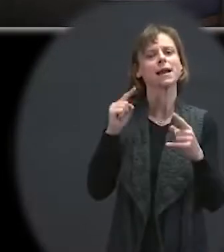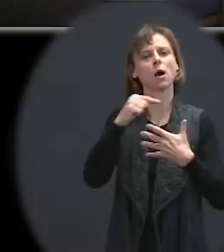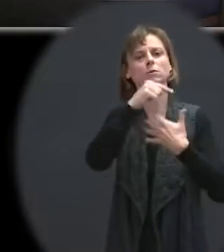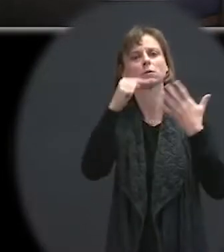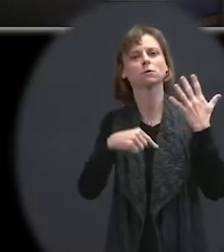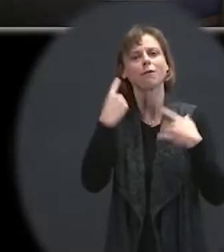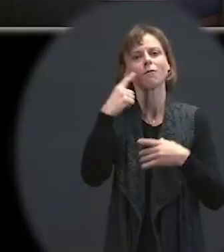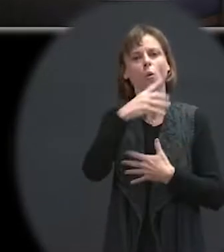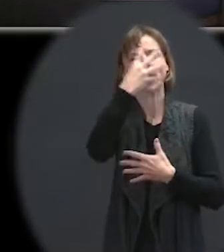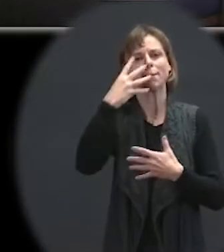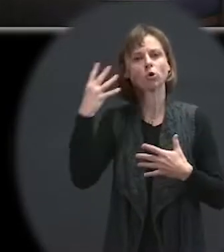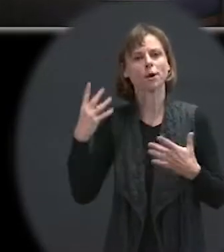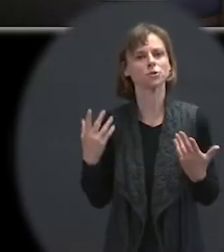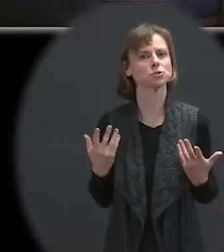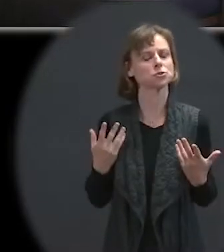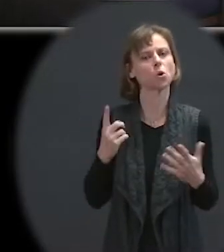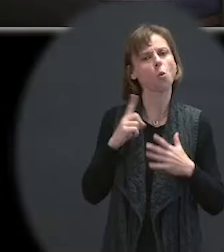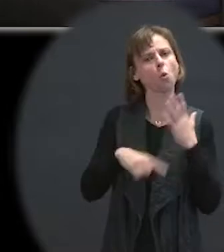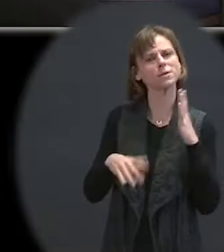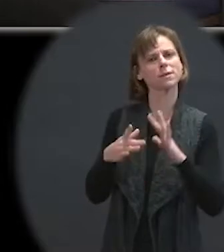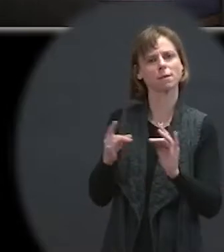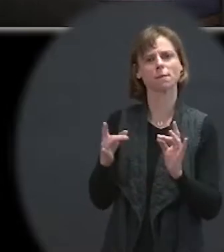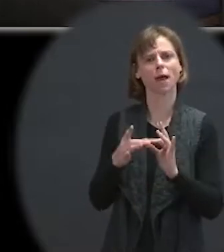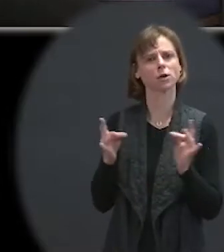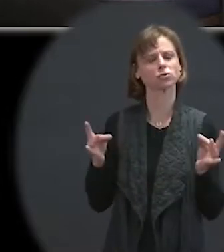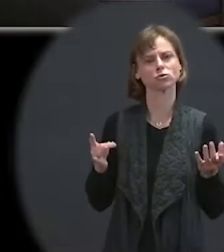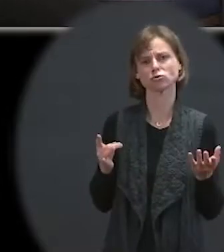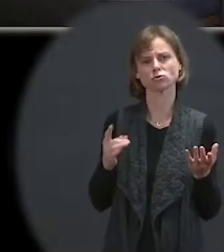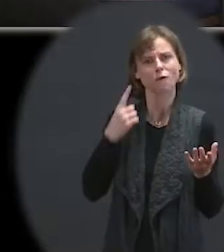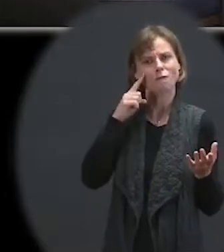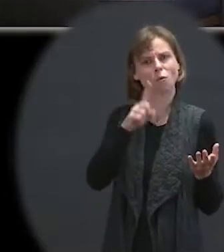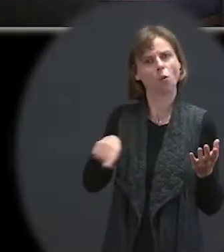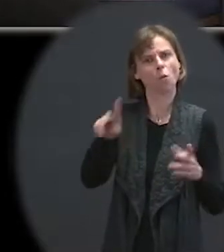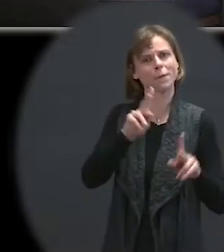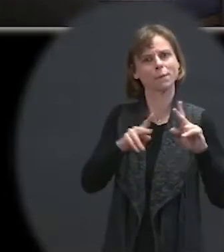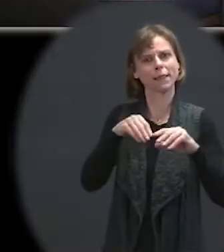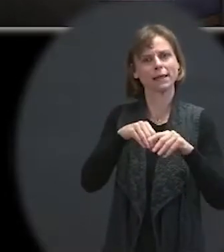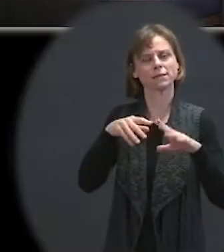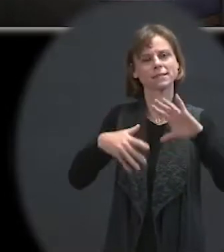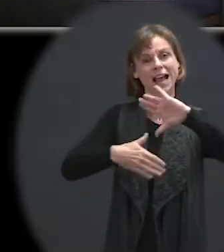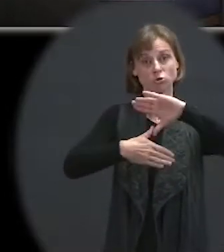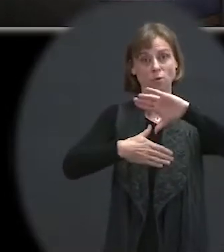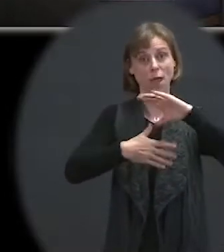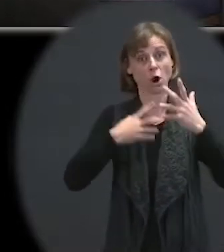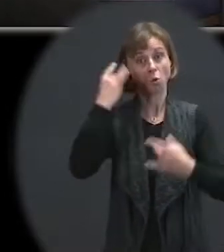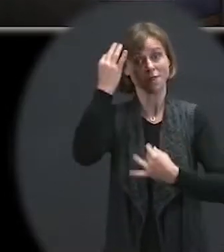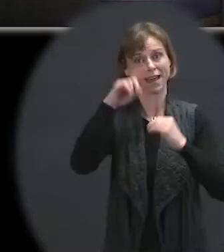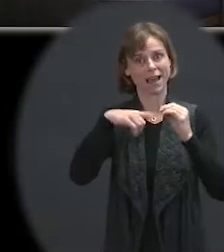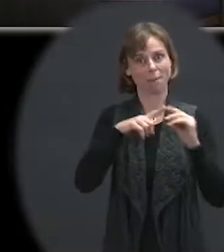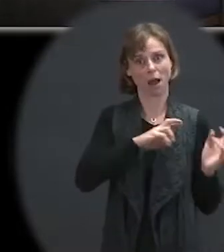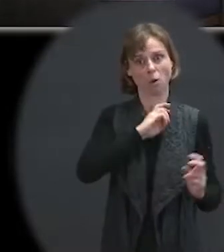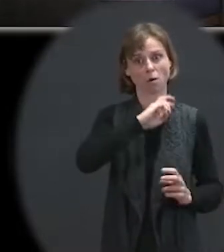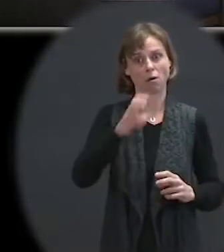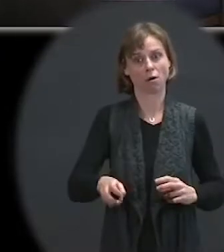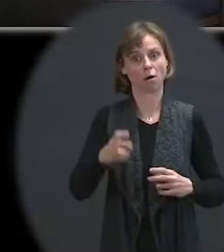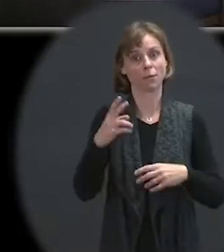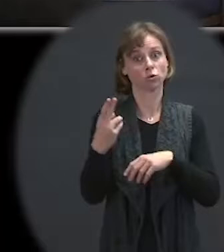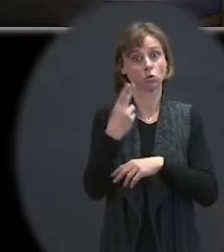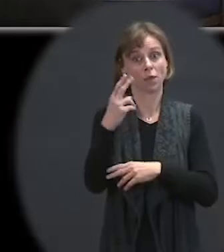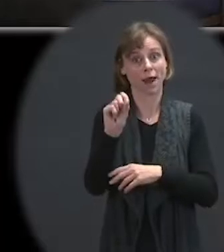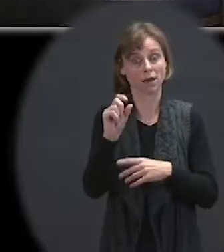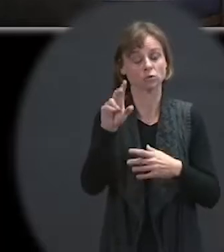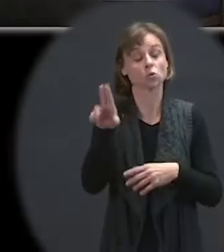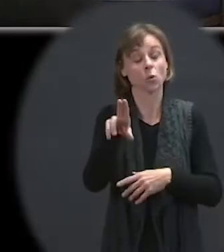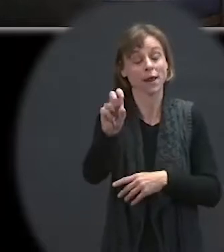immigration executive orders, what is the message to people in Central America who are thinking of making this trip? You gave an answer